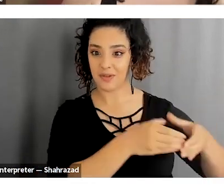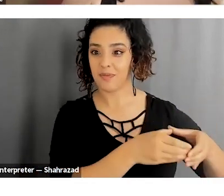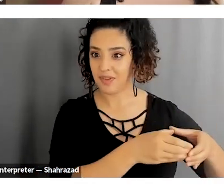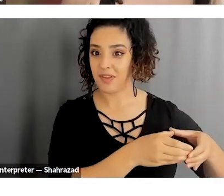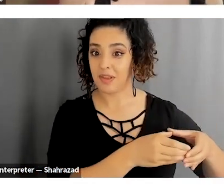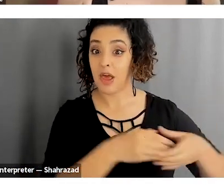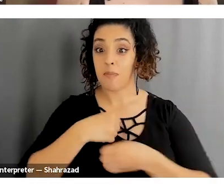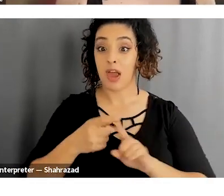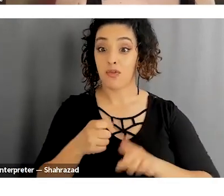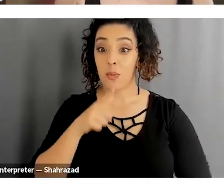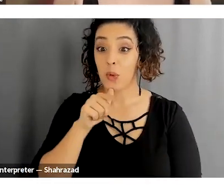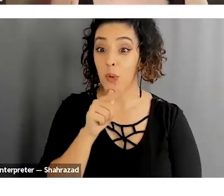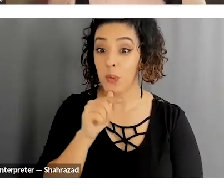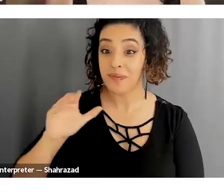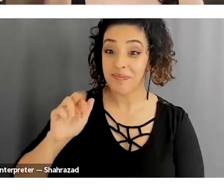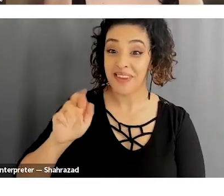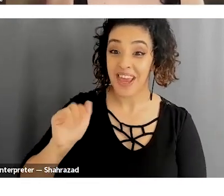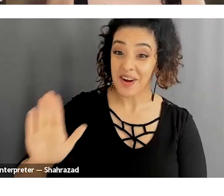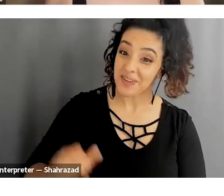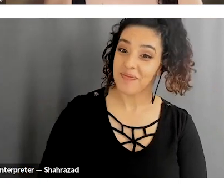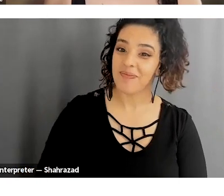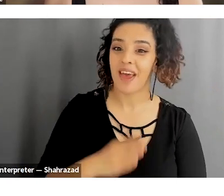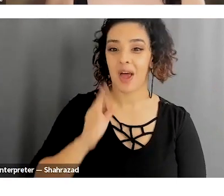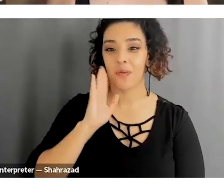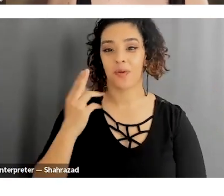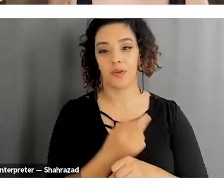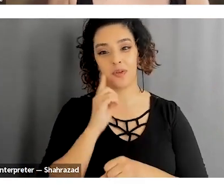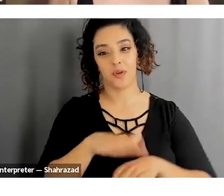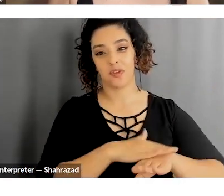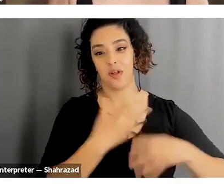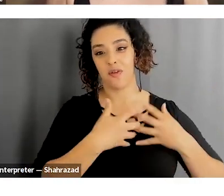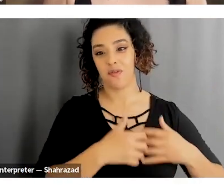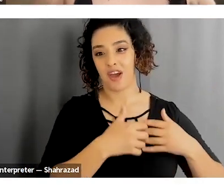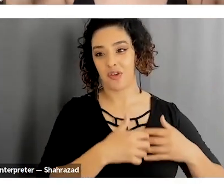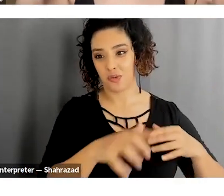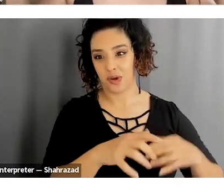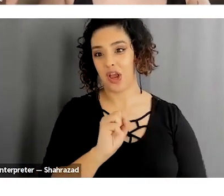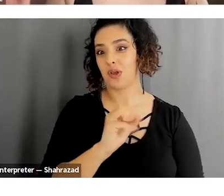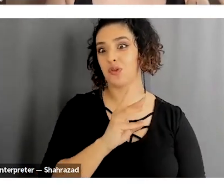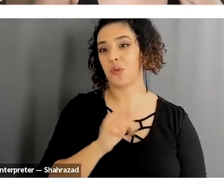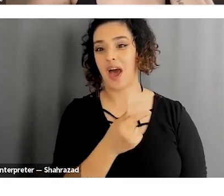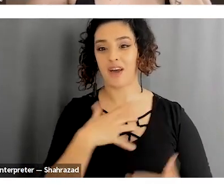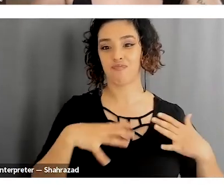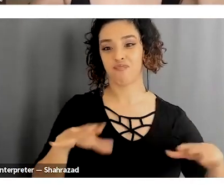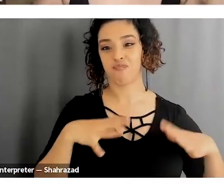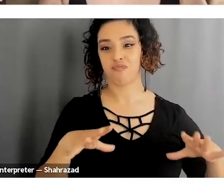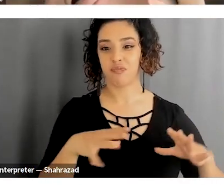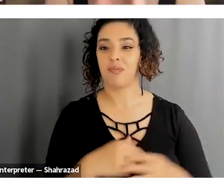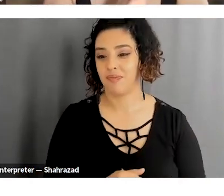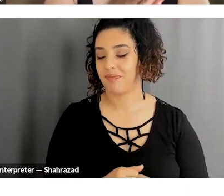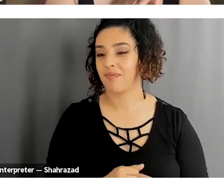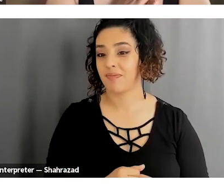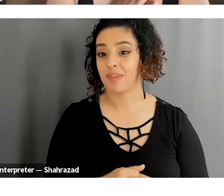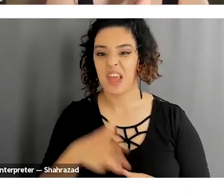created by Cara, and use it on a Slow Factory swag. But you'll hear more about it later. So